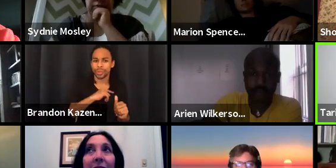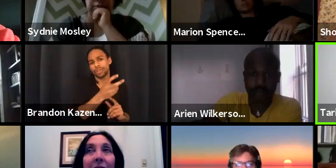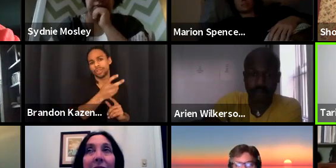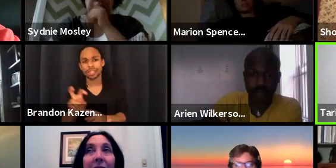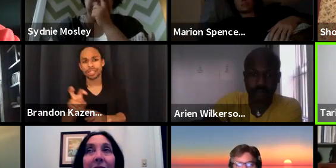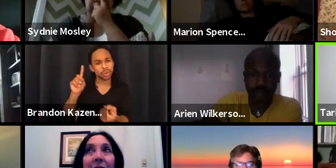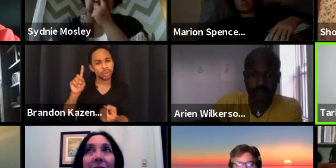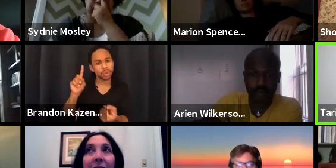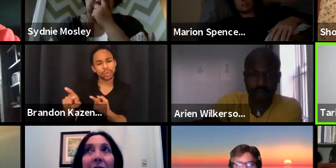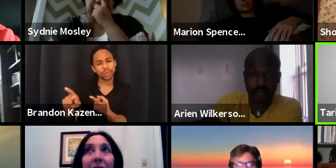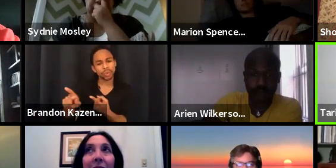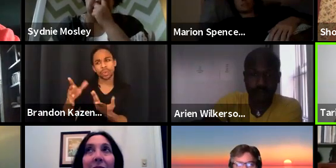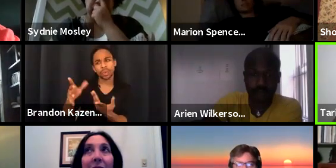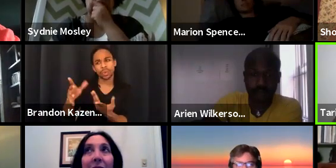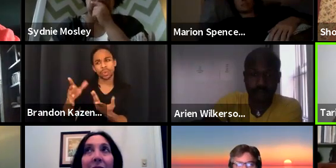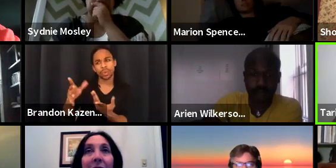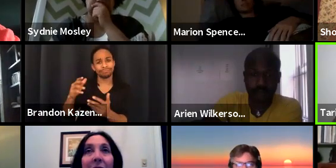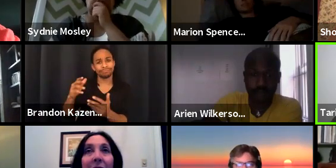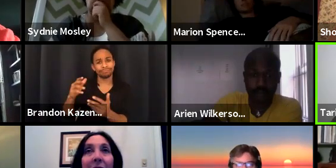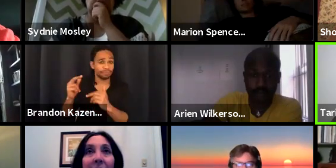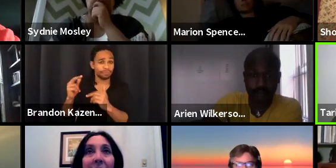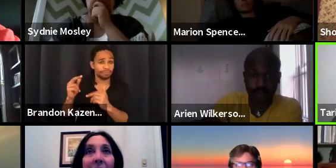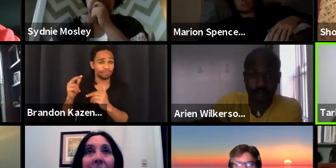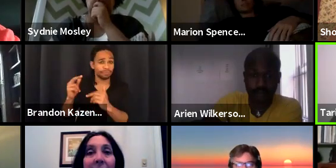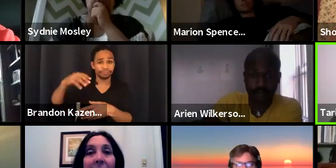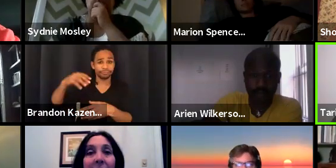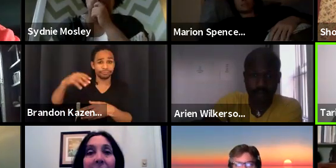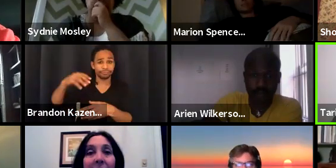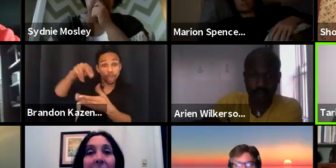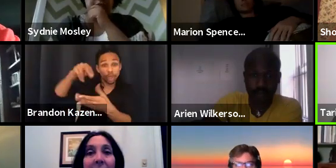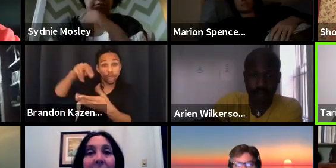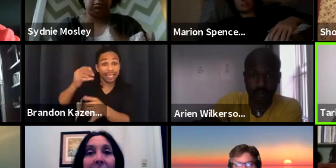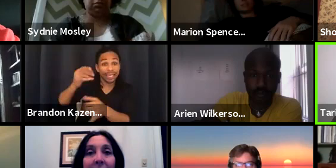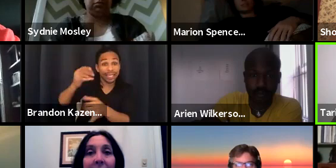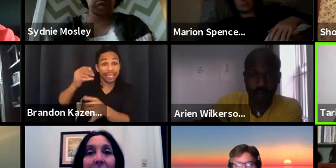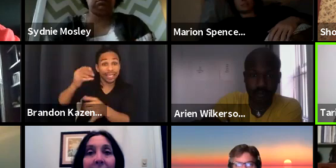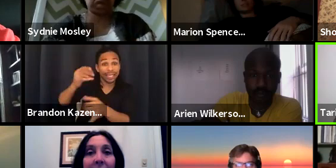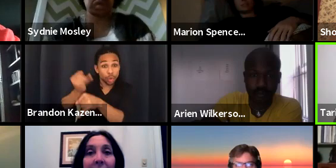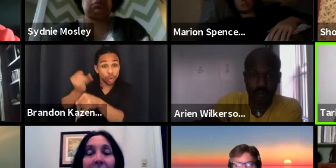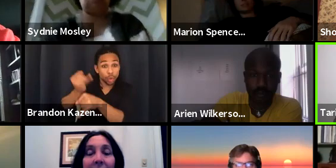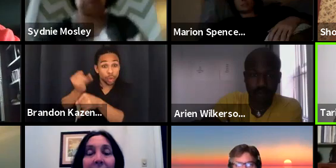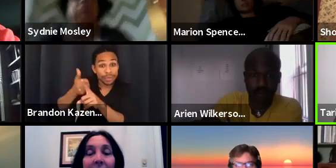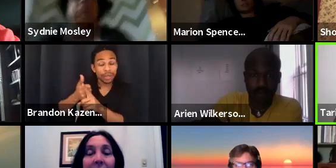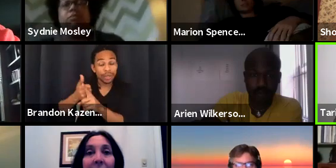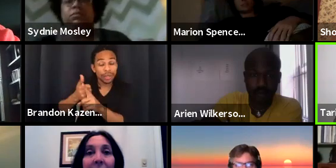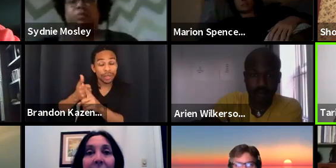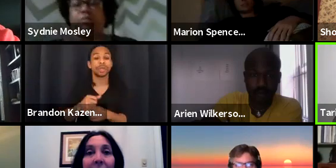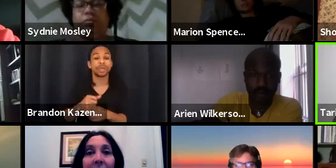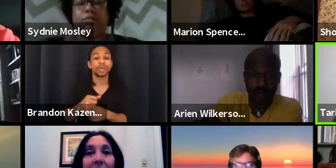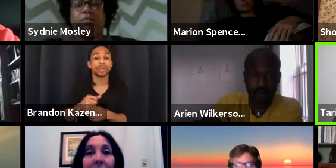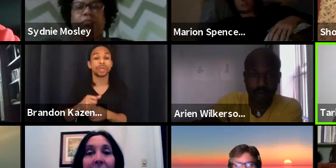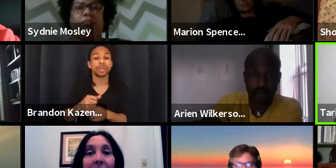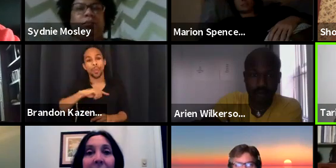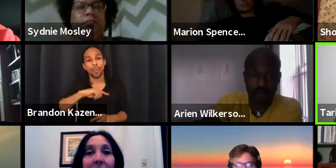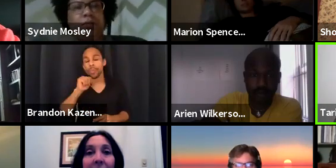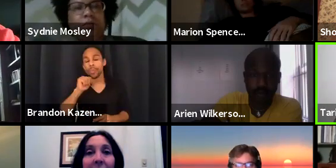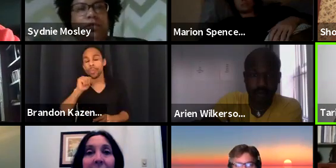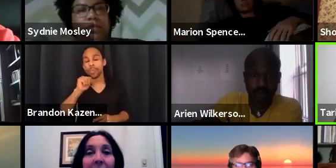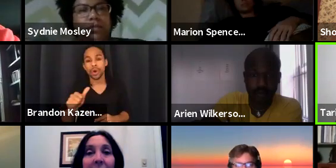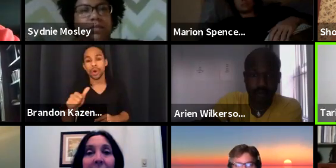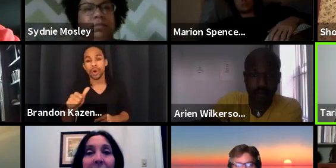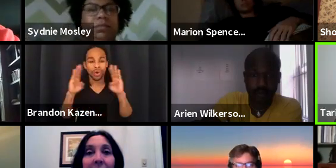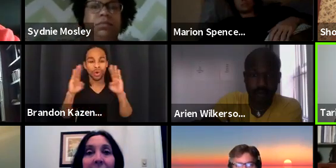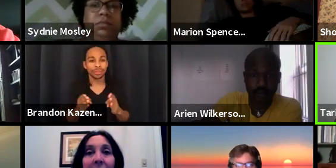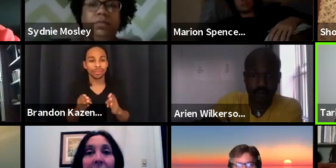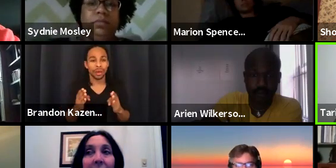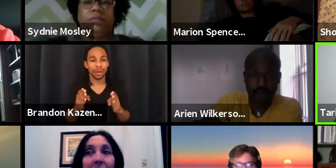of your advocacy. So if we're not working on the next generation of artists and people coming in, how do we facilitate this